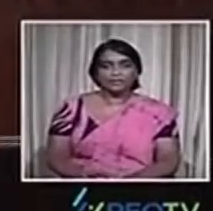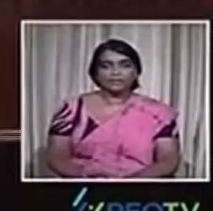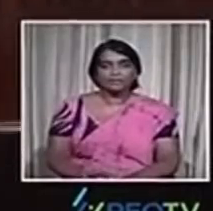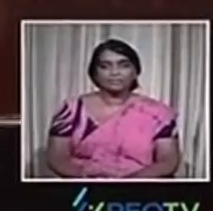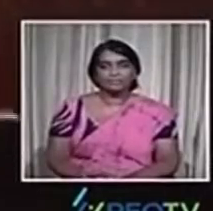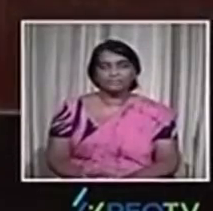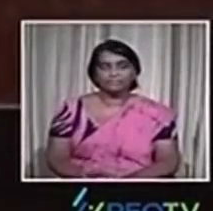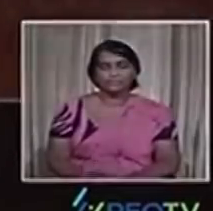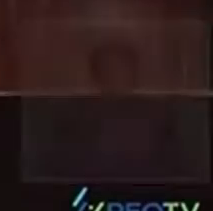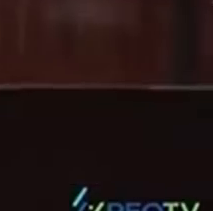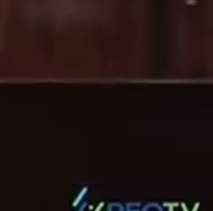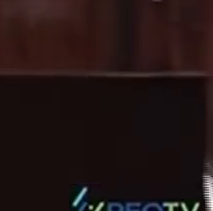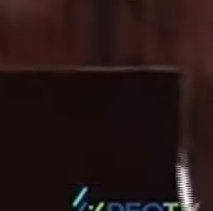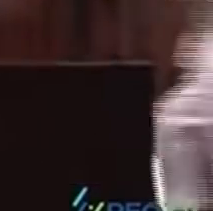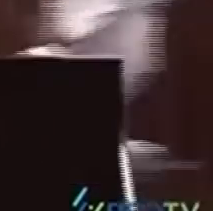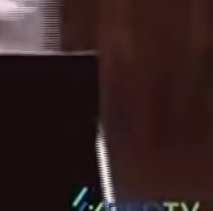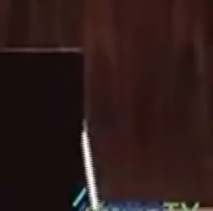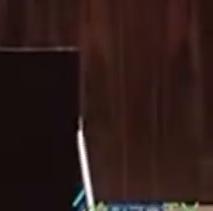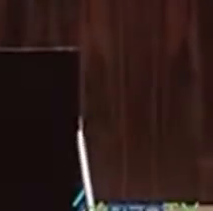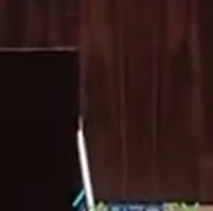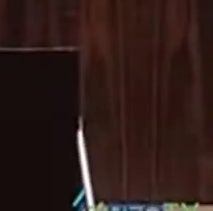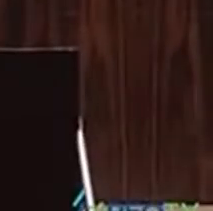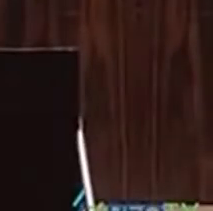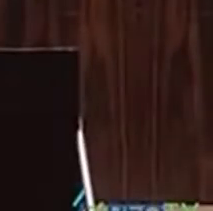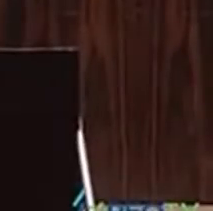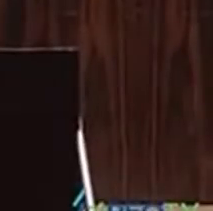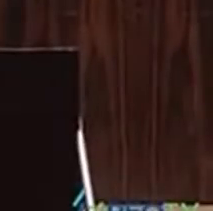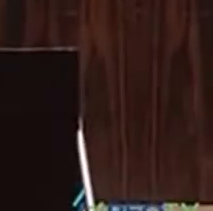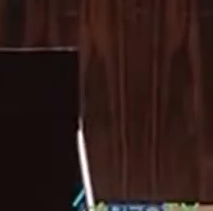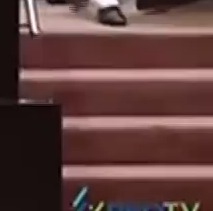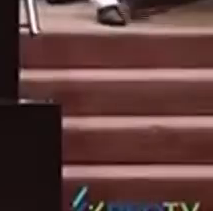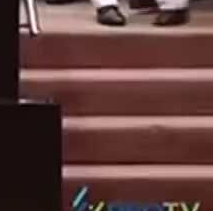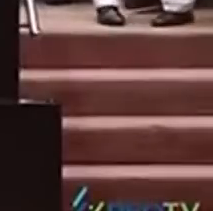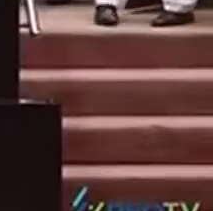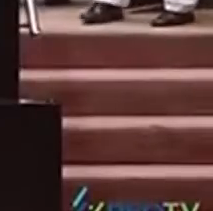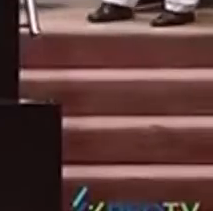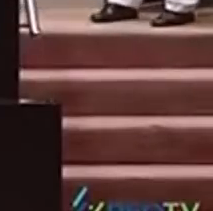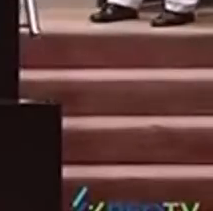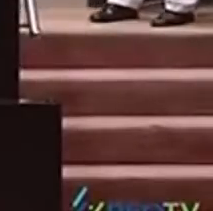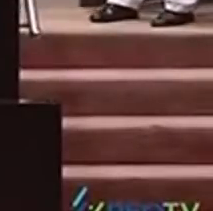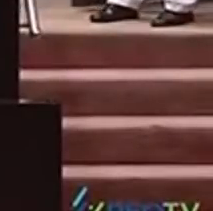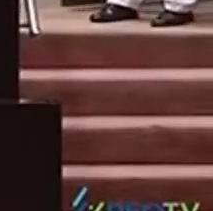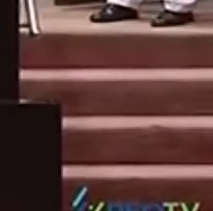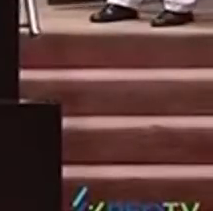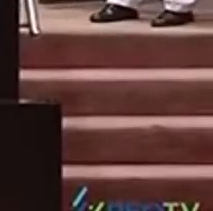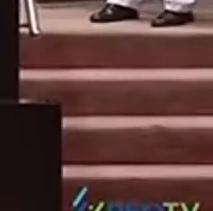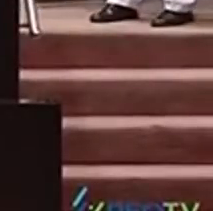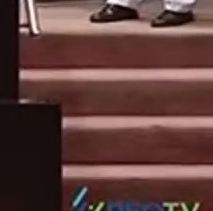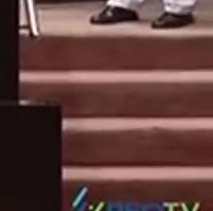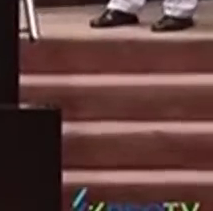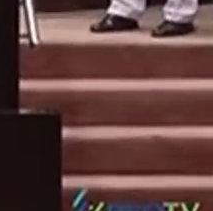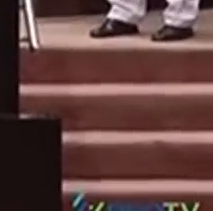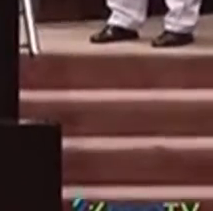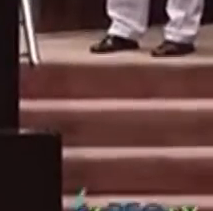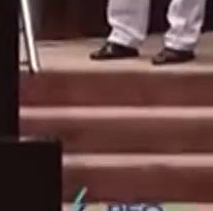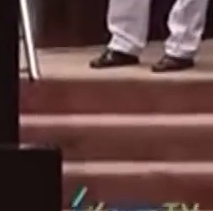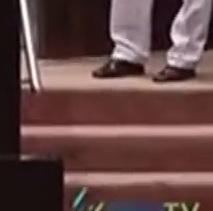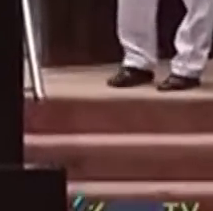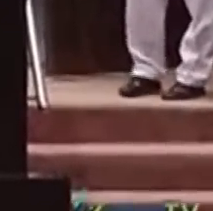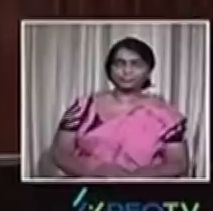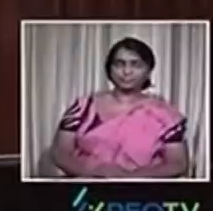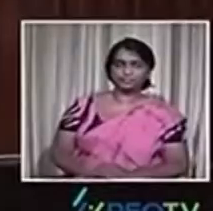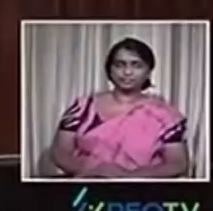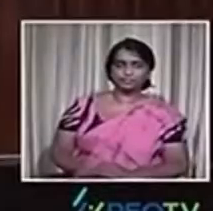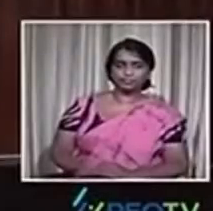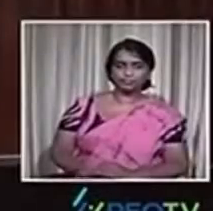Parliamentary sessions were adjourned for the second time after Samagi Jana Balavege parliamentarians held a protest in the well of the chamber as sessions